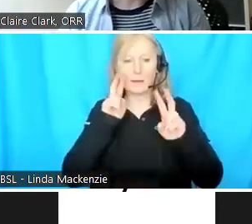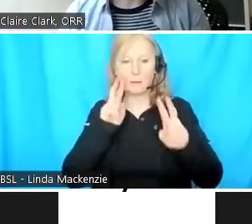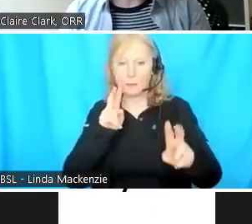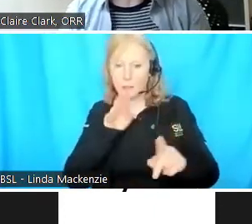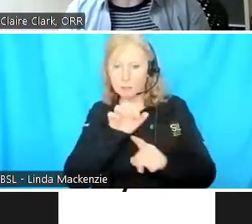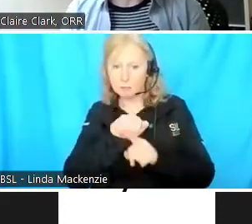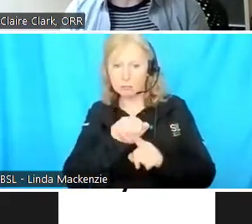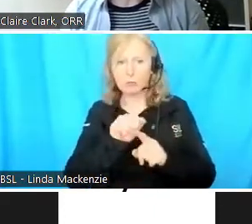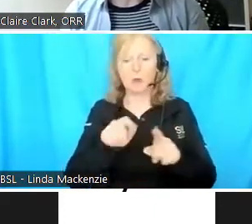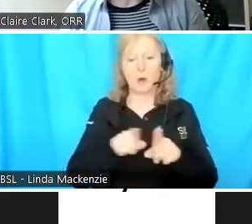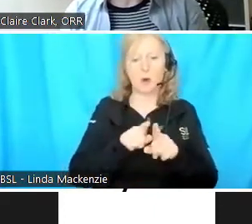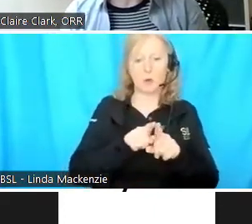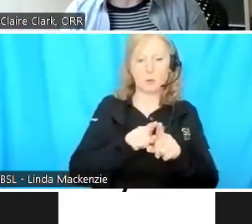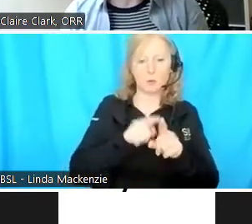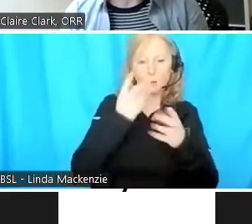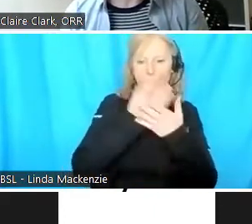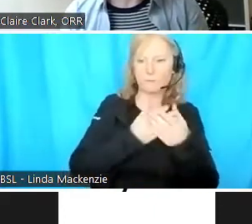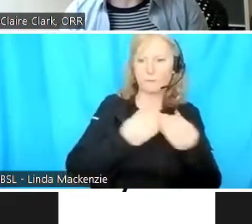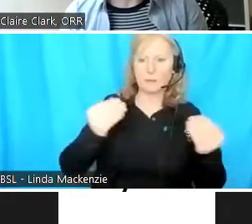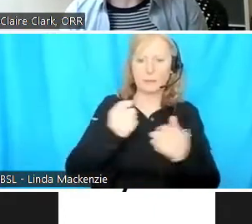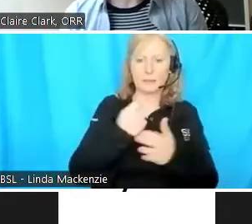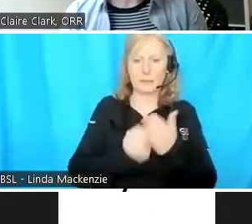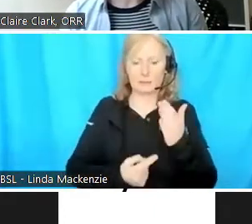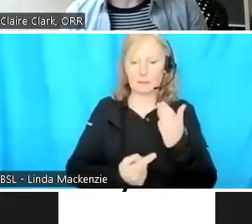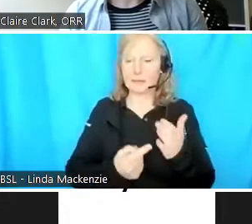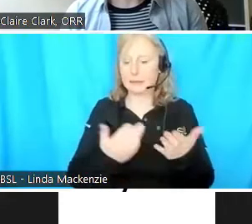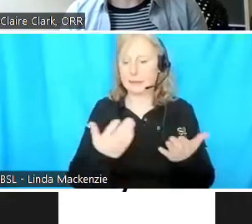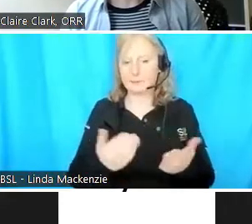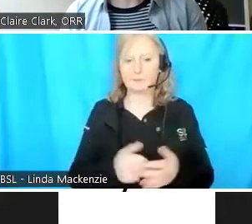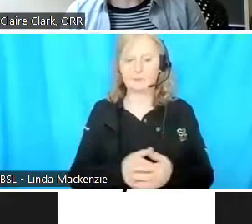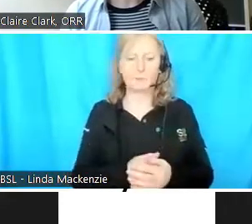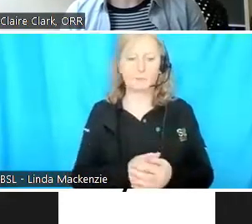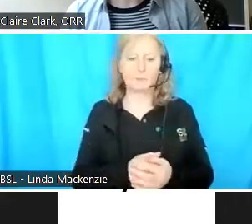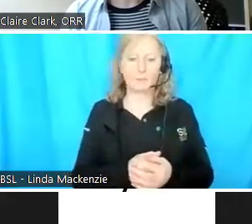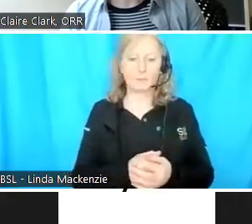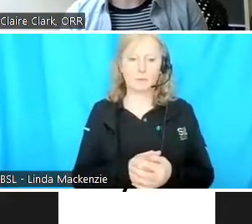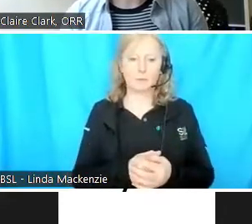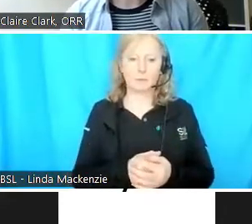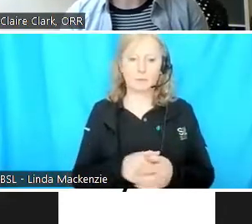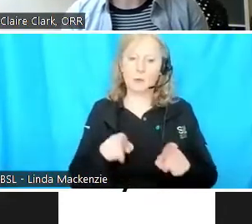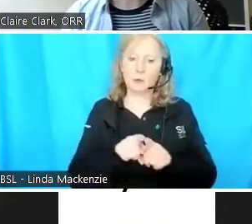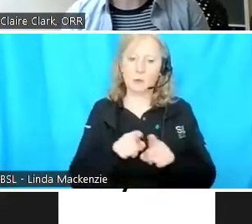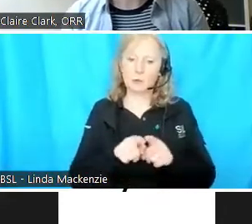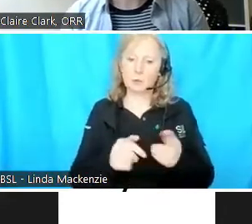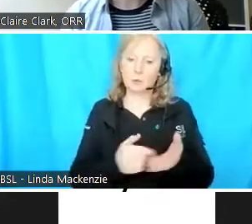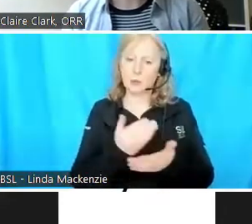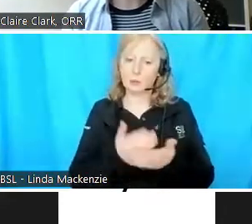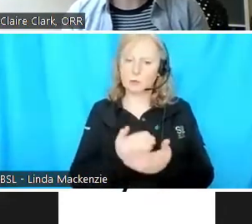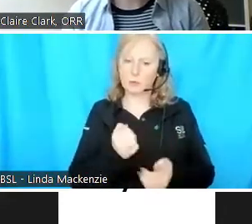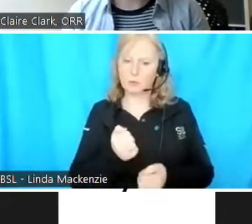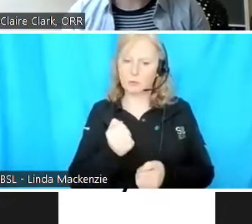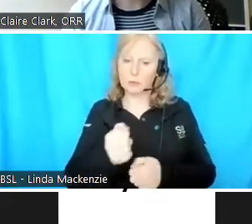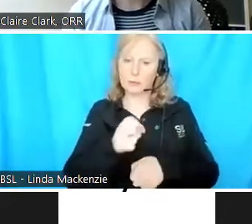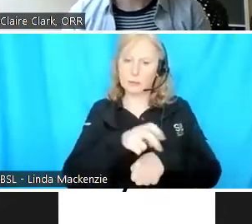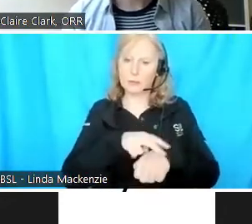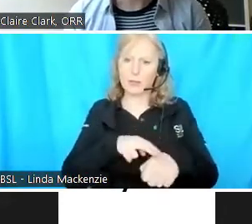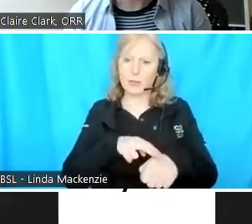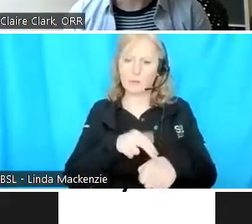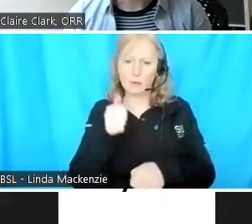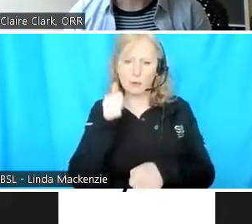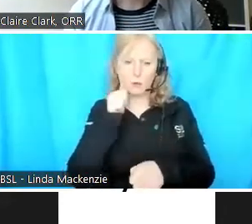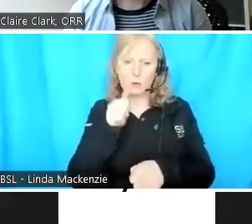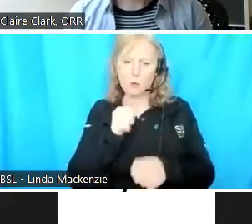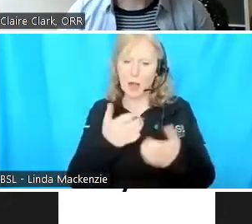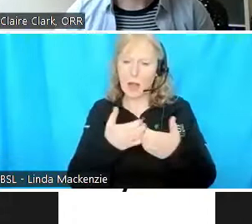non-visible, that may require assistance. And it ensures that rail staff understand what it means to communicate